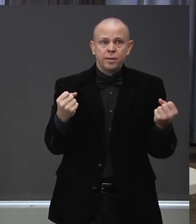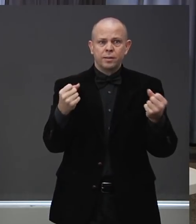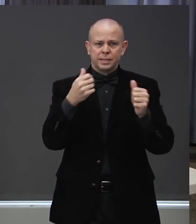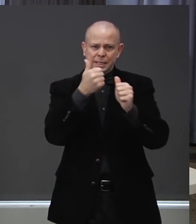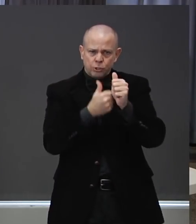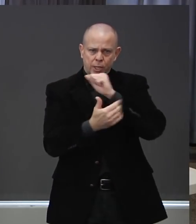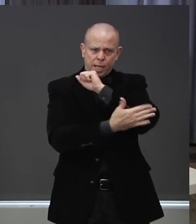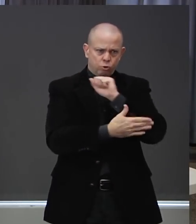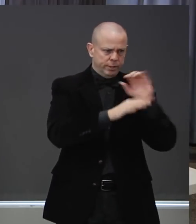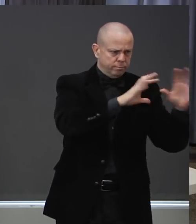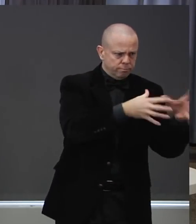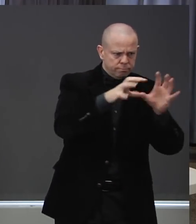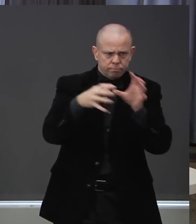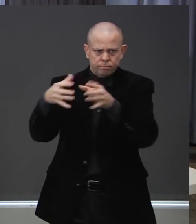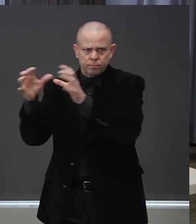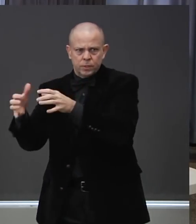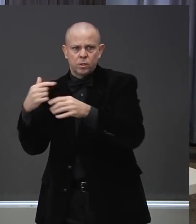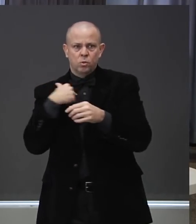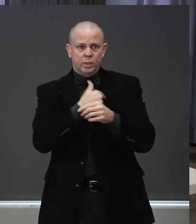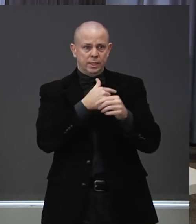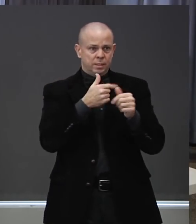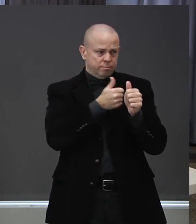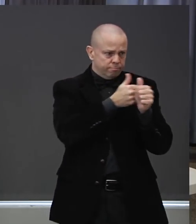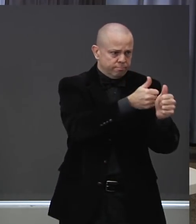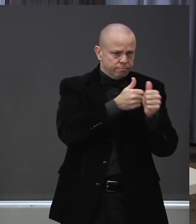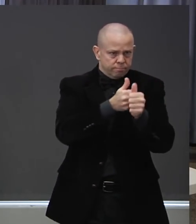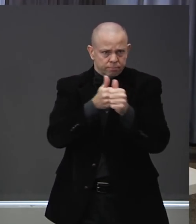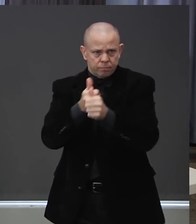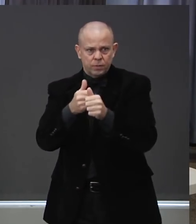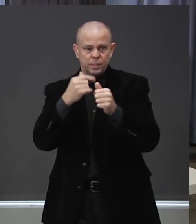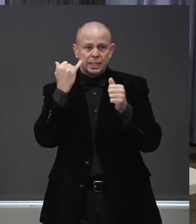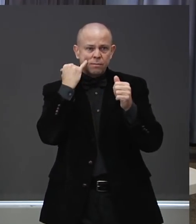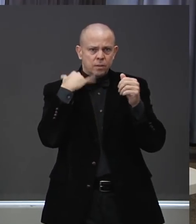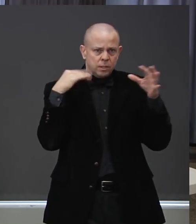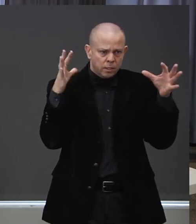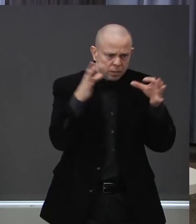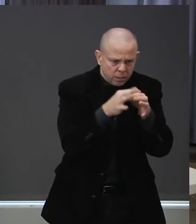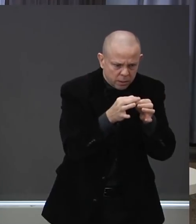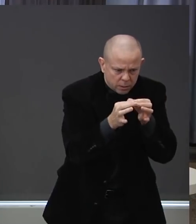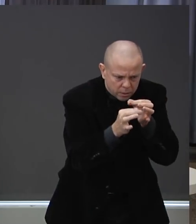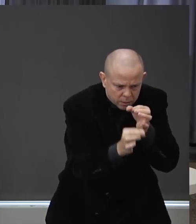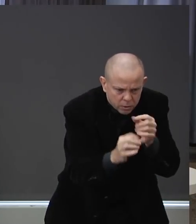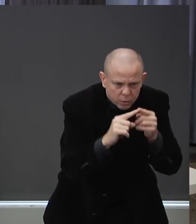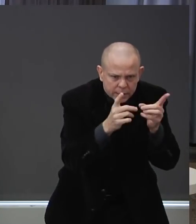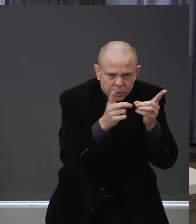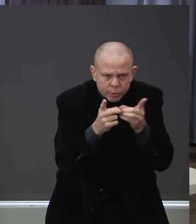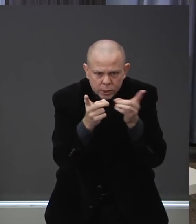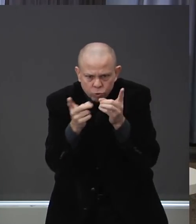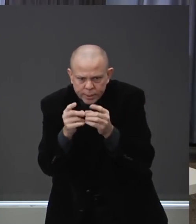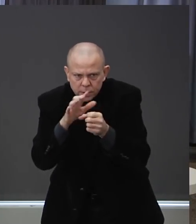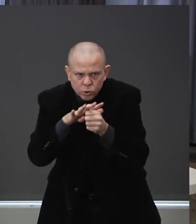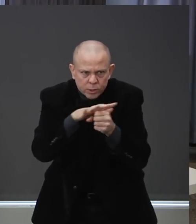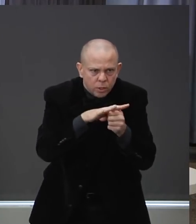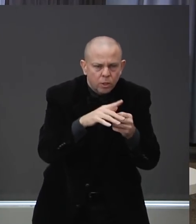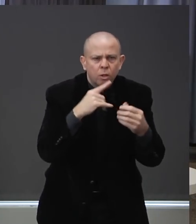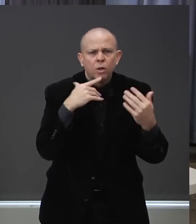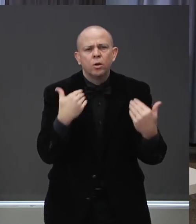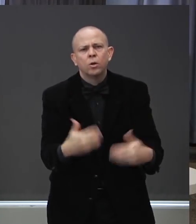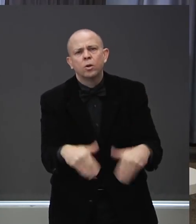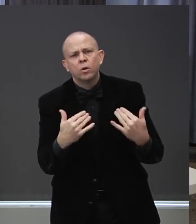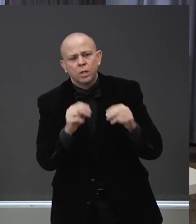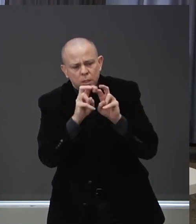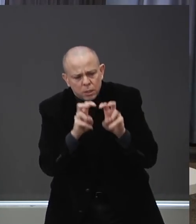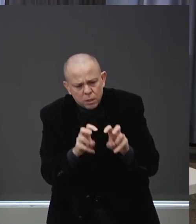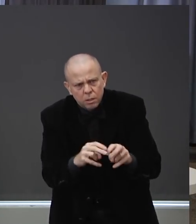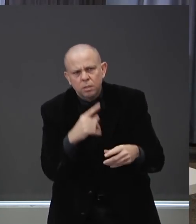went down at a really smaller level, like a school district or a town or community, that would be really burdensome to ask the schools to try to calculate those